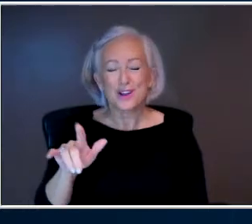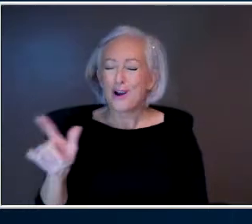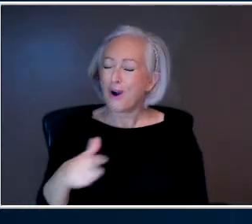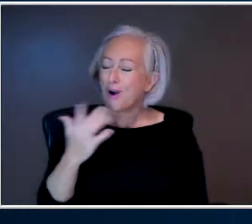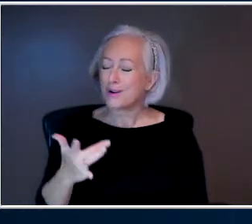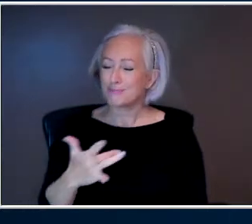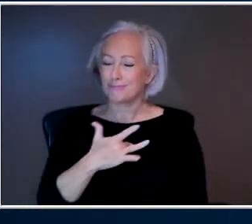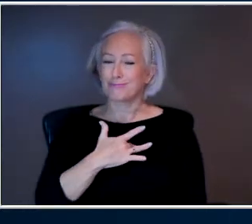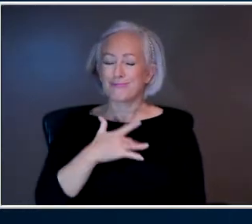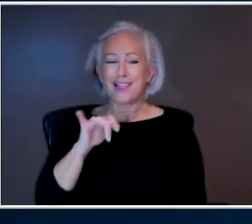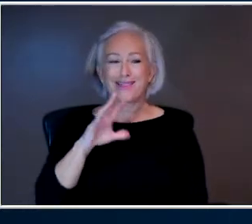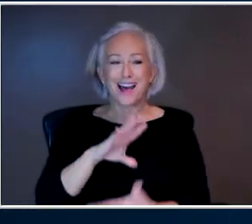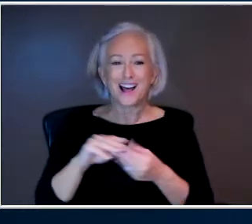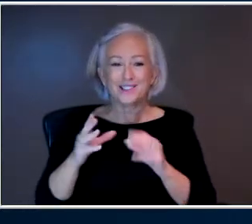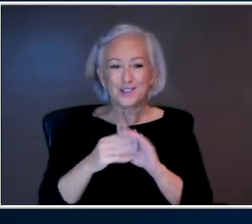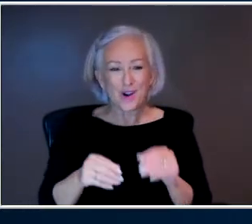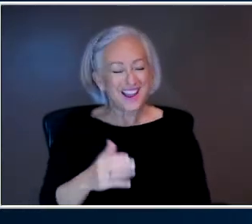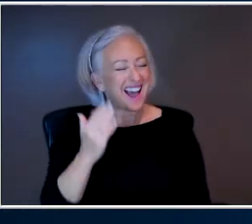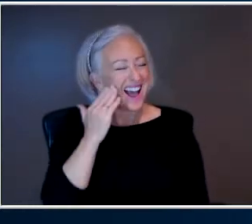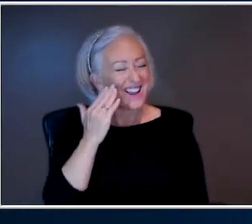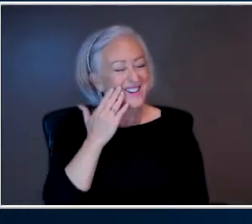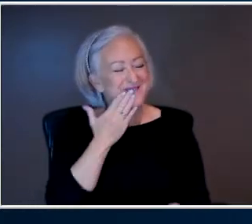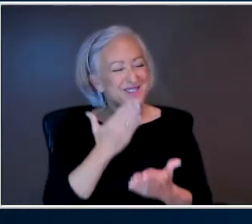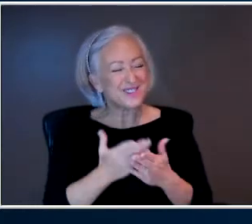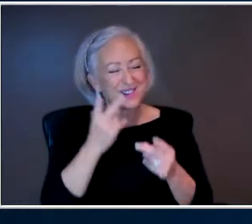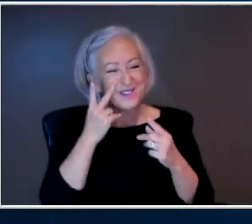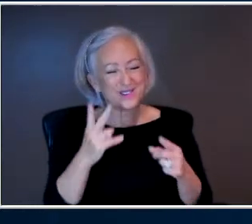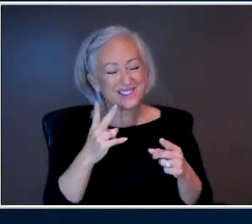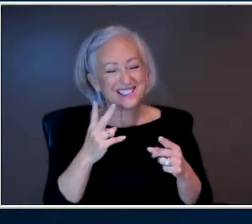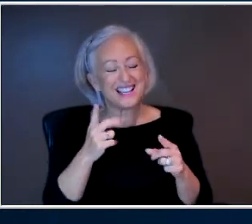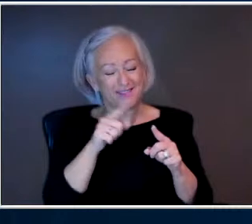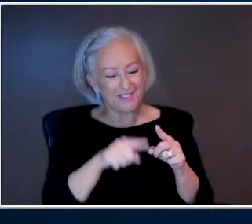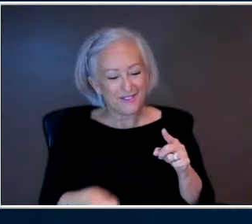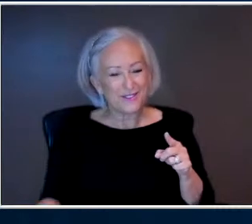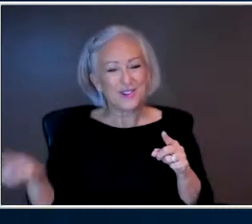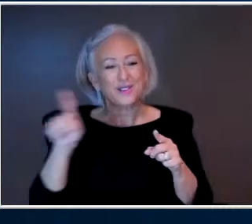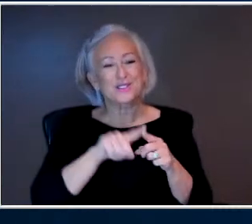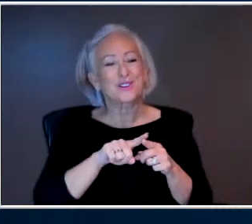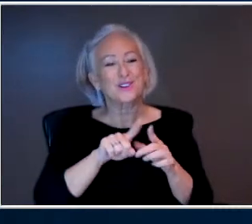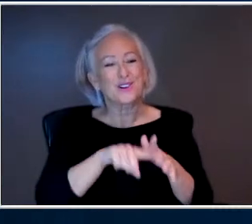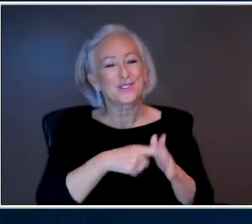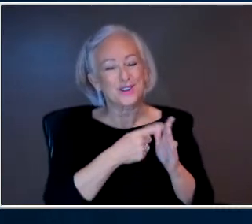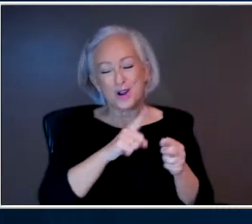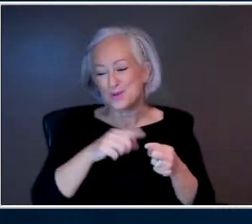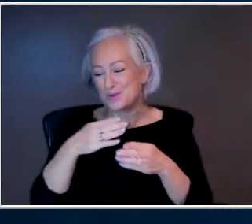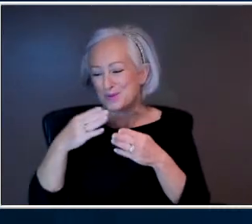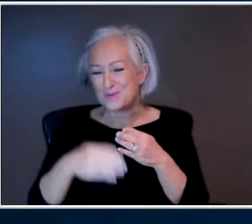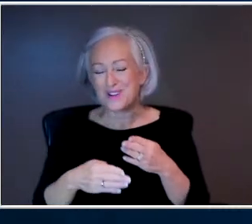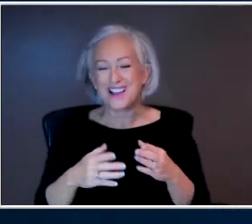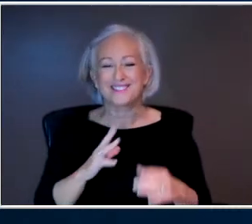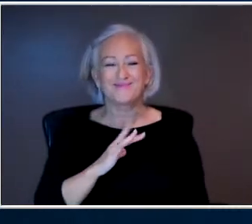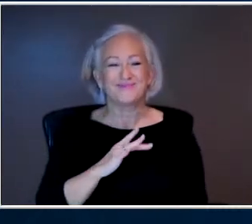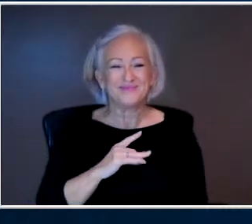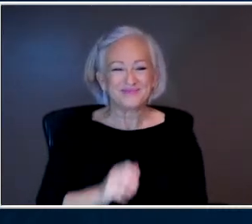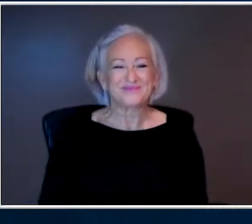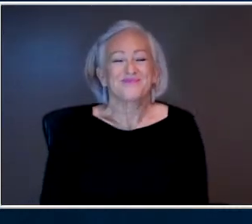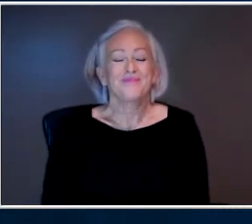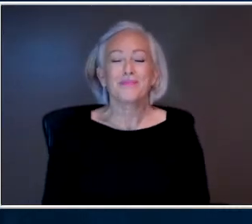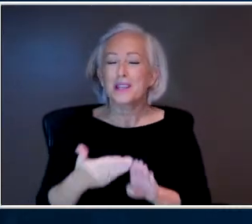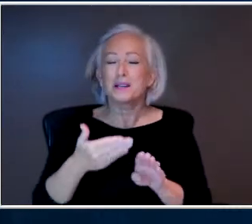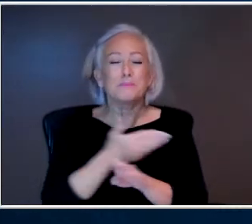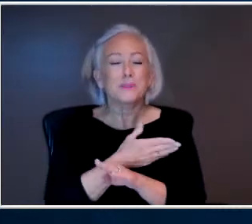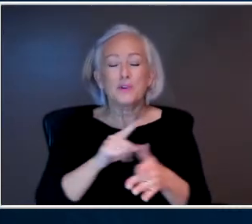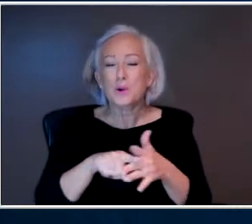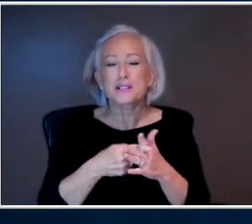all come full circle. Yeah, it was fantastic. So, Chris, we saw that emotion there in the piece. Could you, just before we get started, tell us a little bit more about